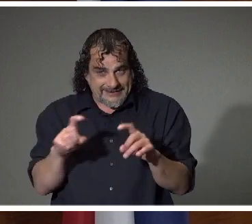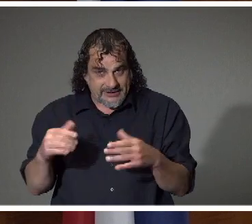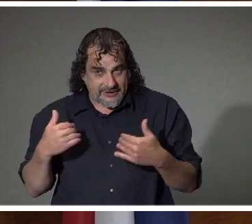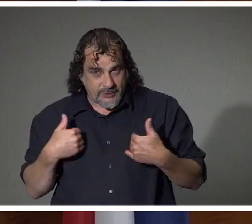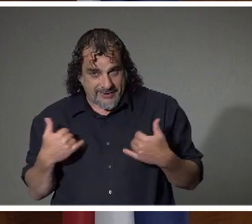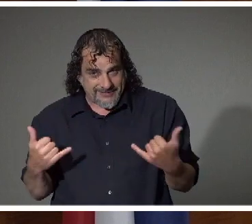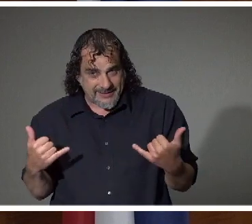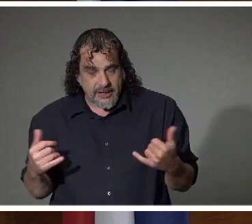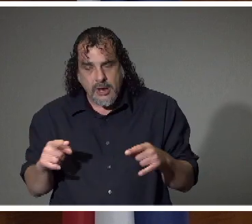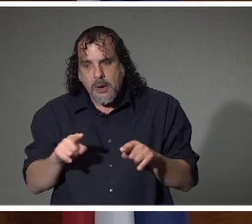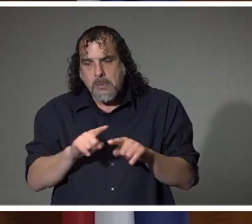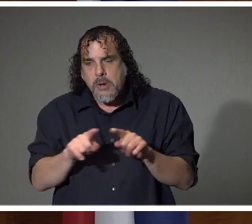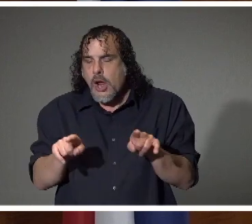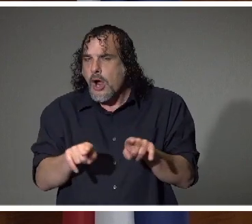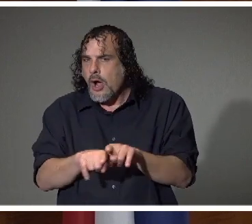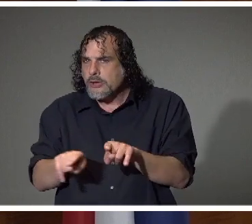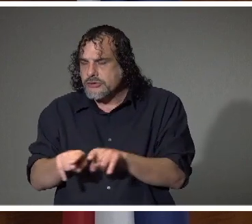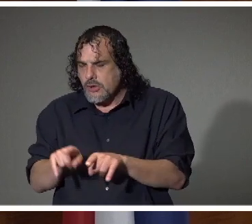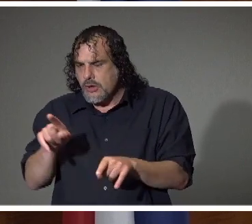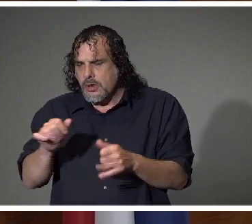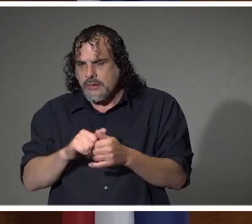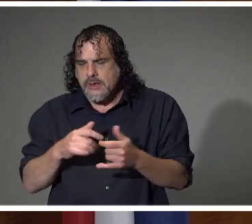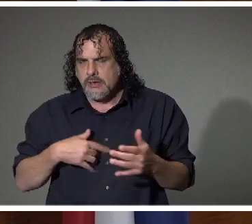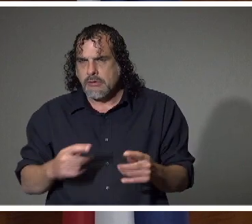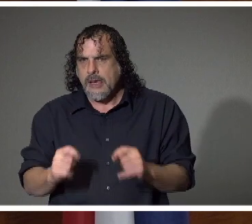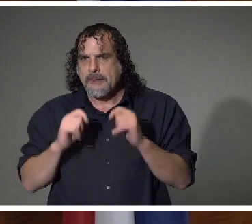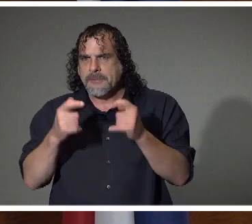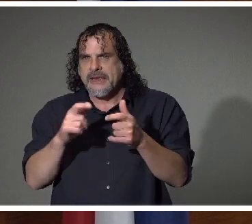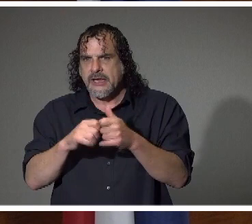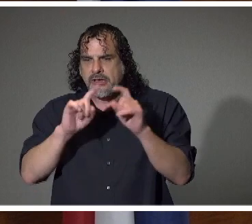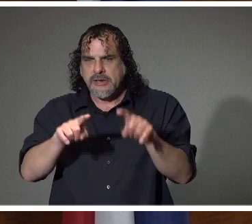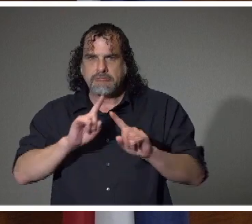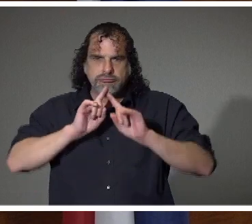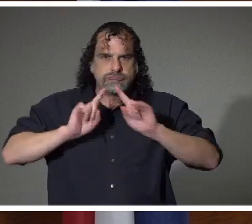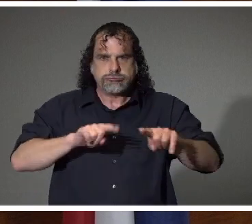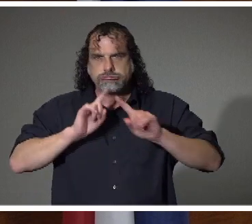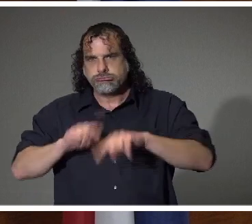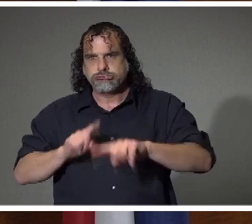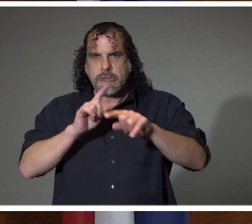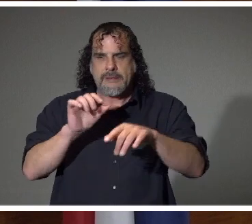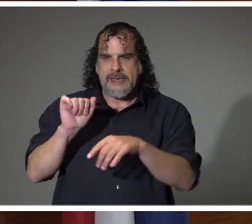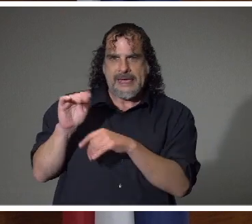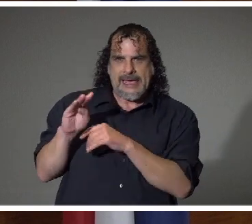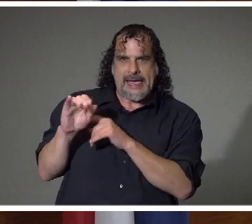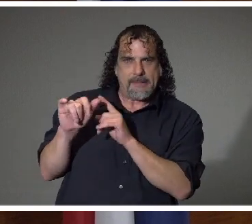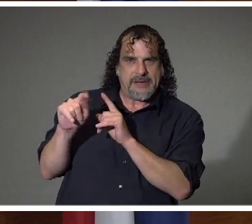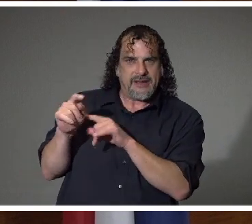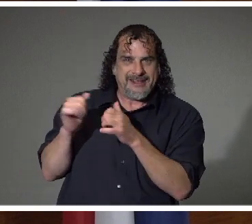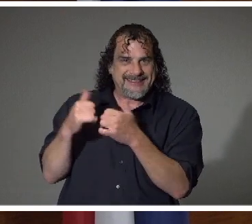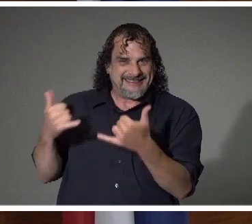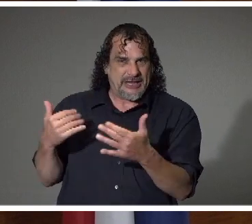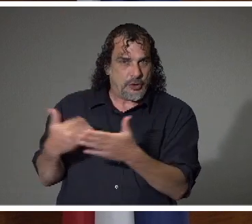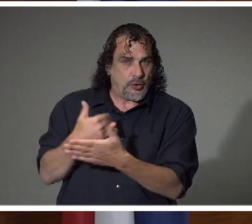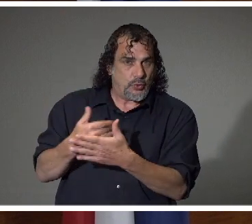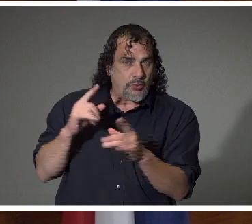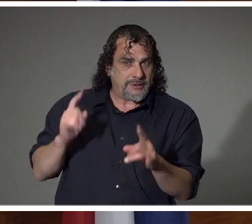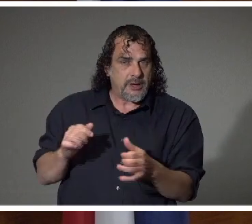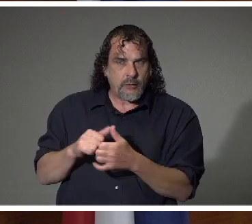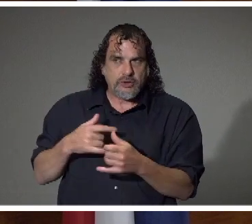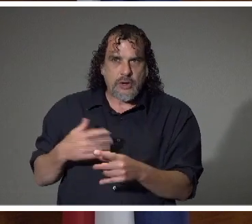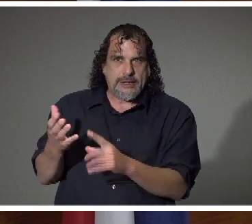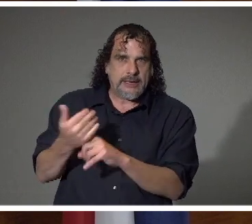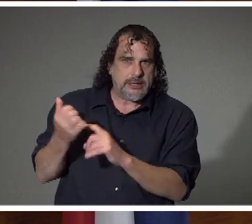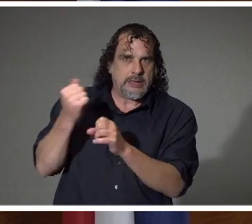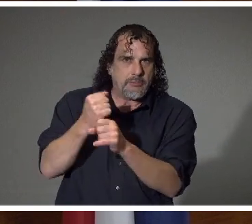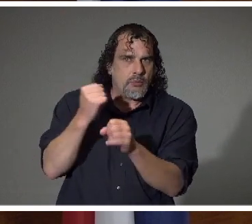now, plus the immediate testing results that you get from, say, the Abbott tests that are out in the marketplace, and we're trying to get more and more of